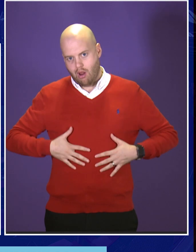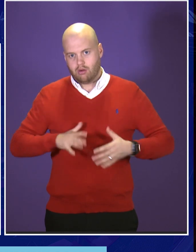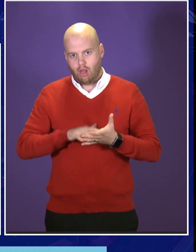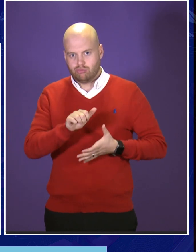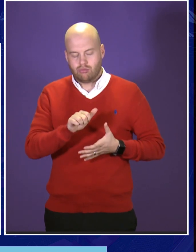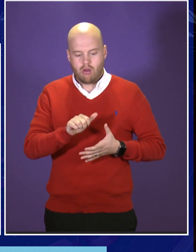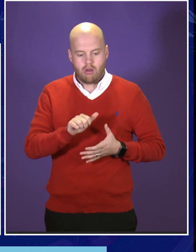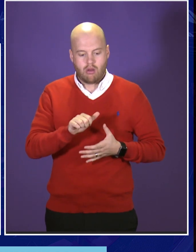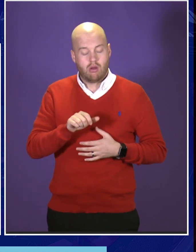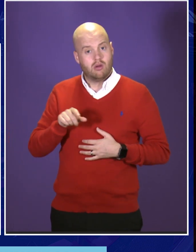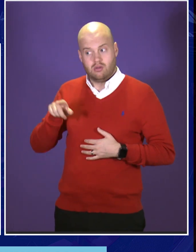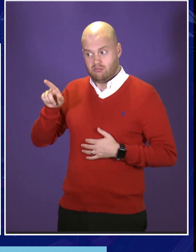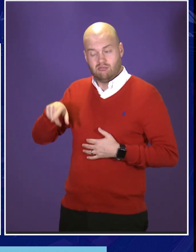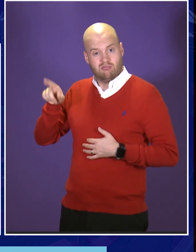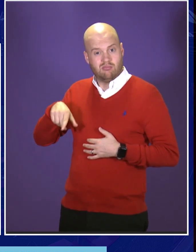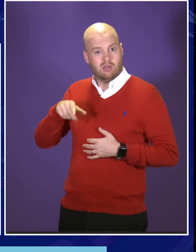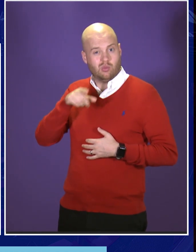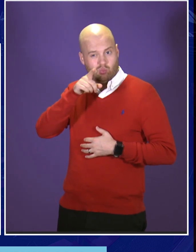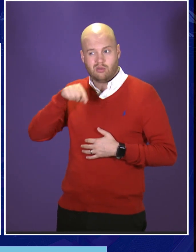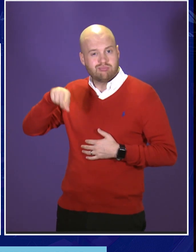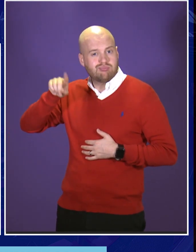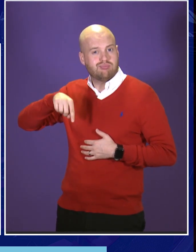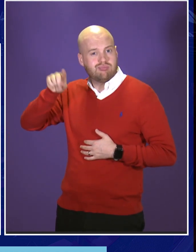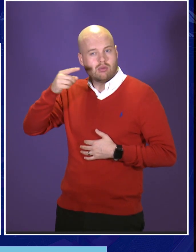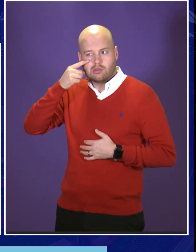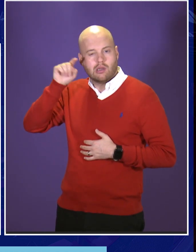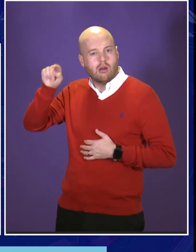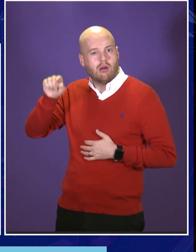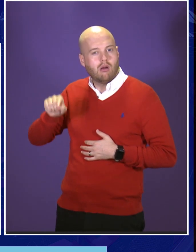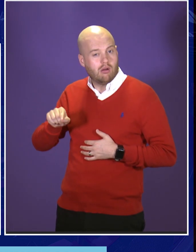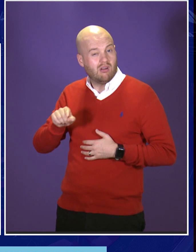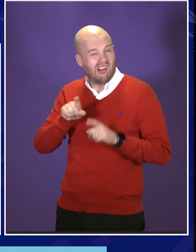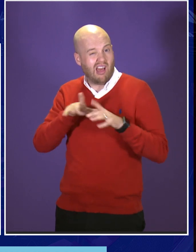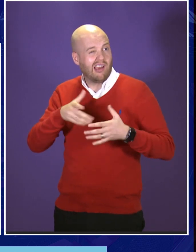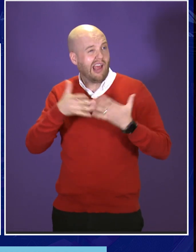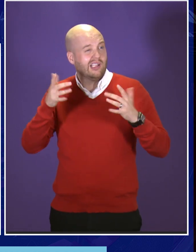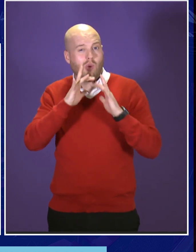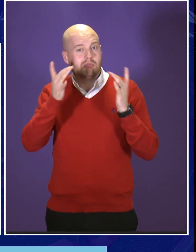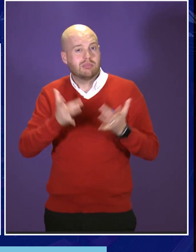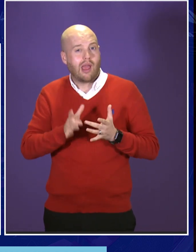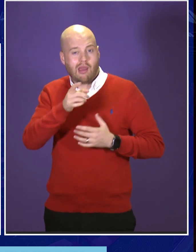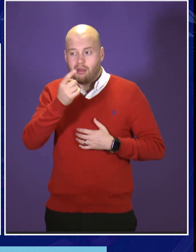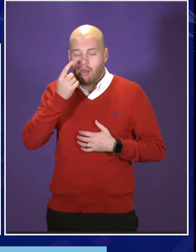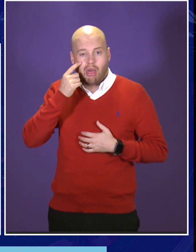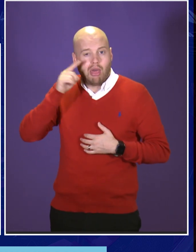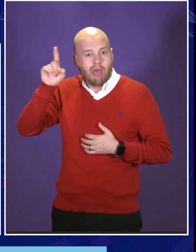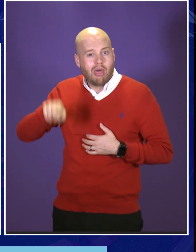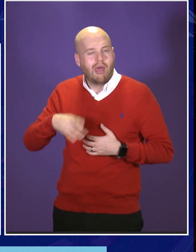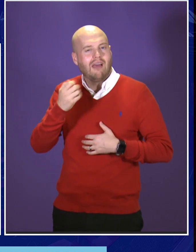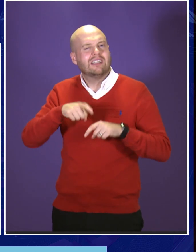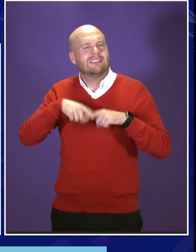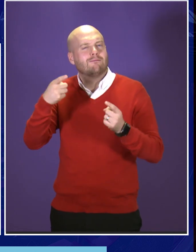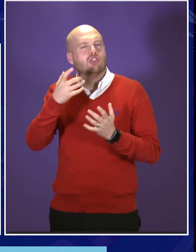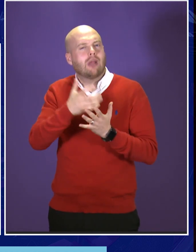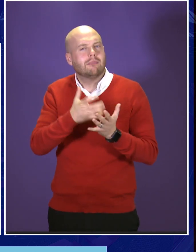with. And you just scroll down. It's like any website. You can explore the various artifacts. You can look at chapters. This is cool.